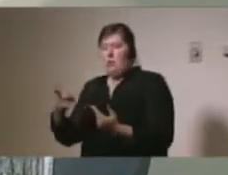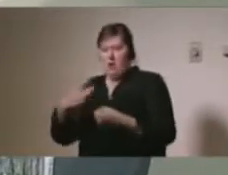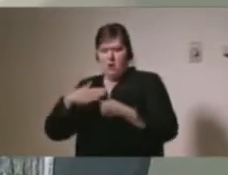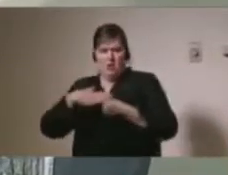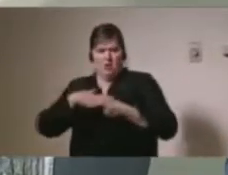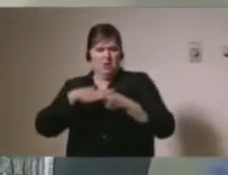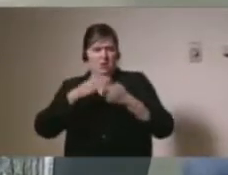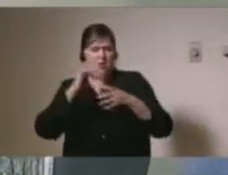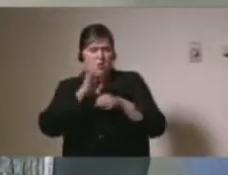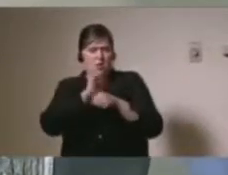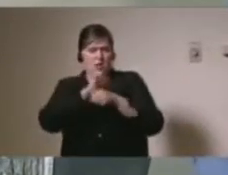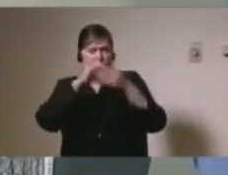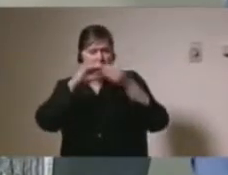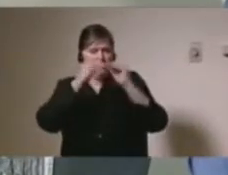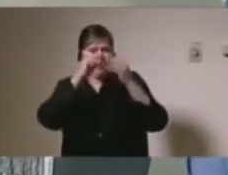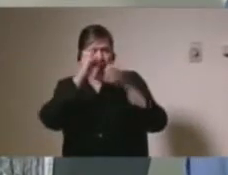And